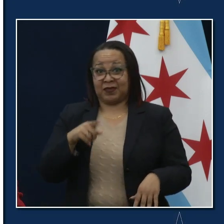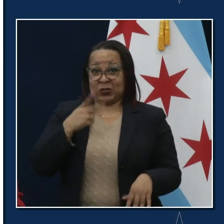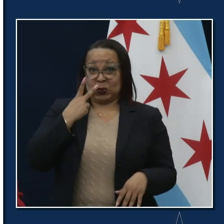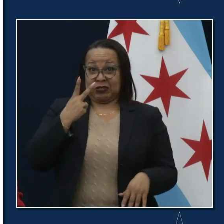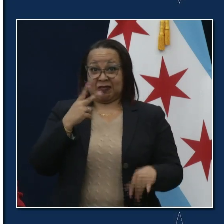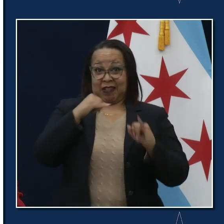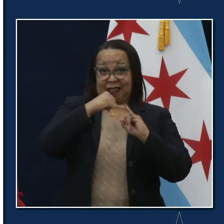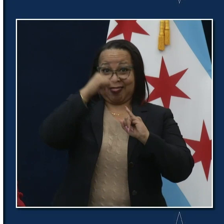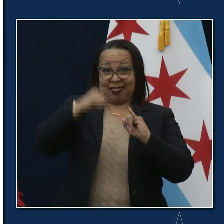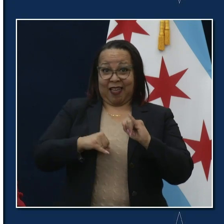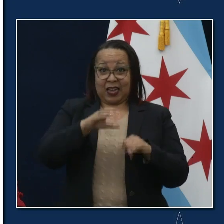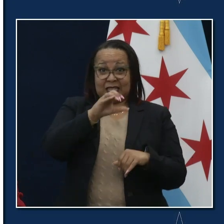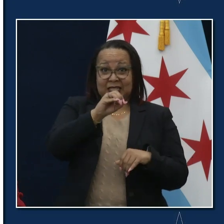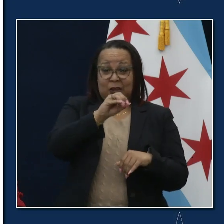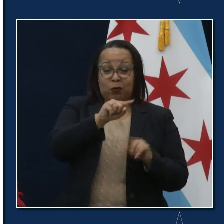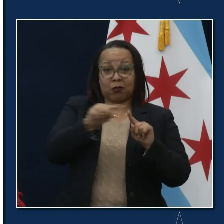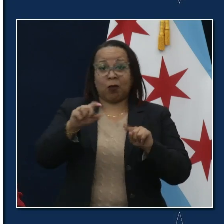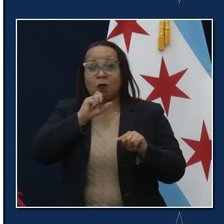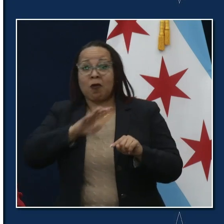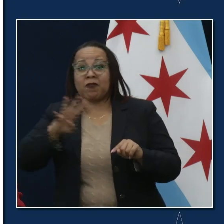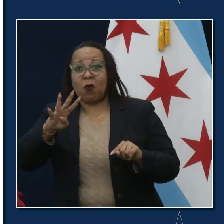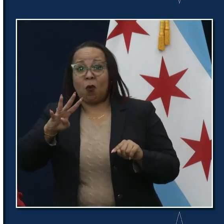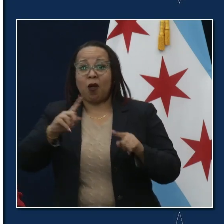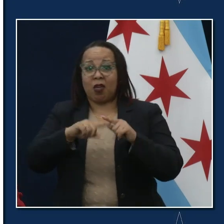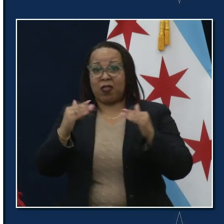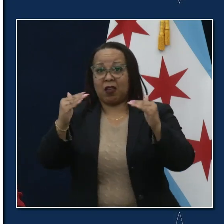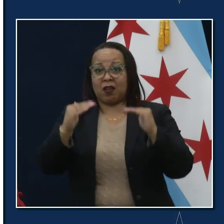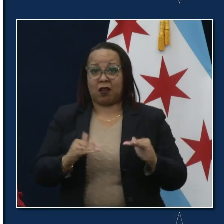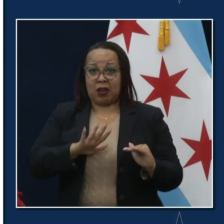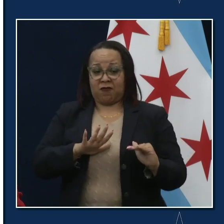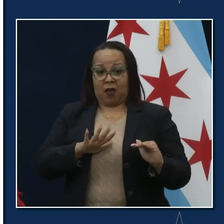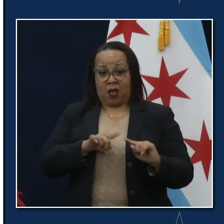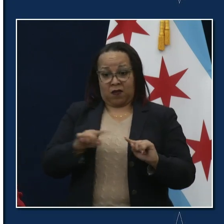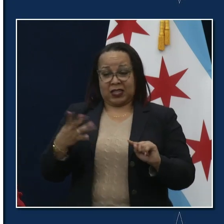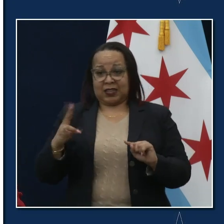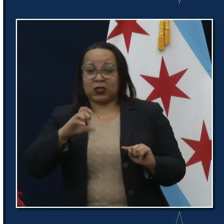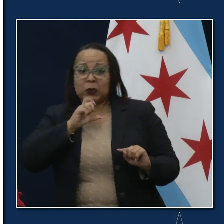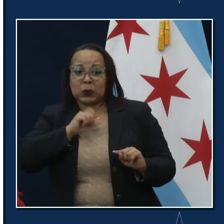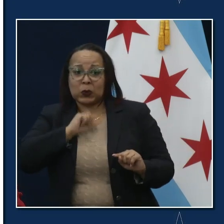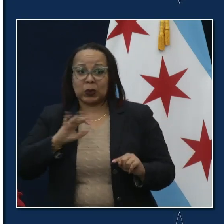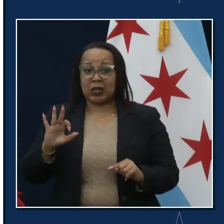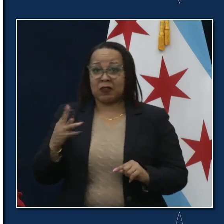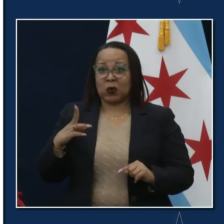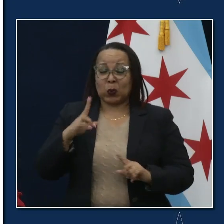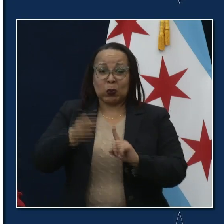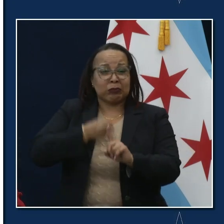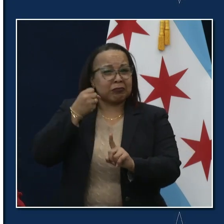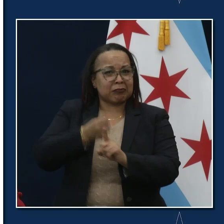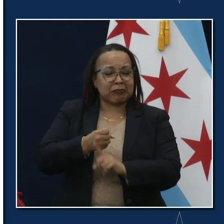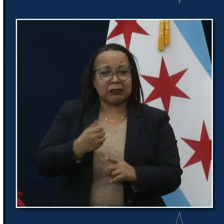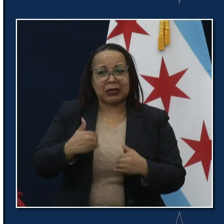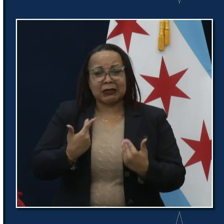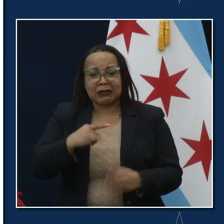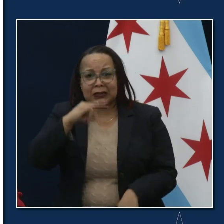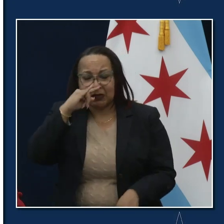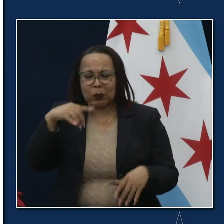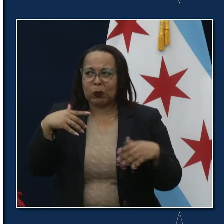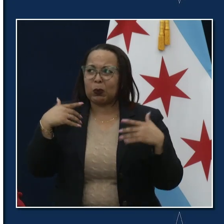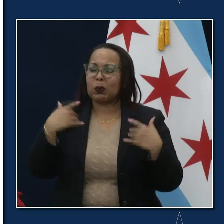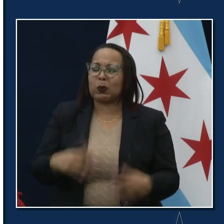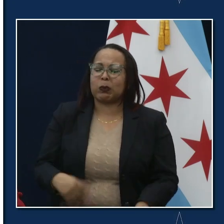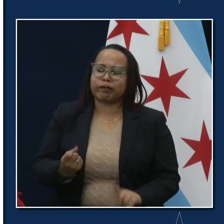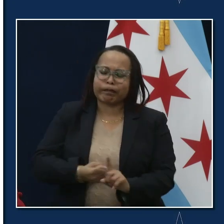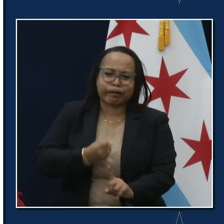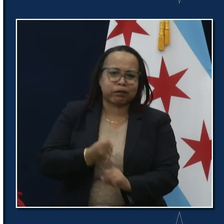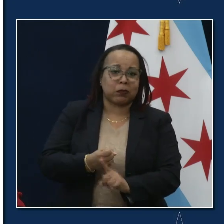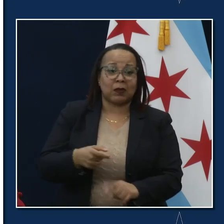to 4-year-olds, followed by 5 to 17-year-olds. Influenza hits young children really hard.